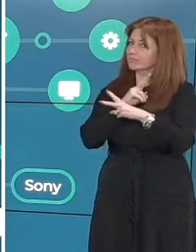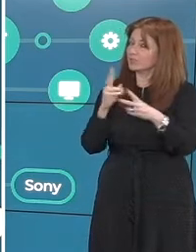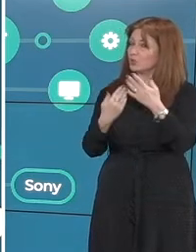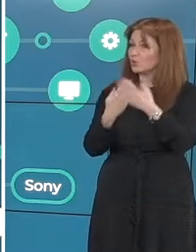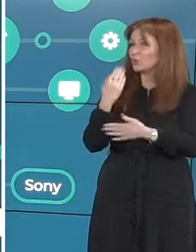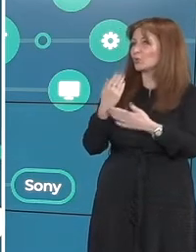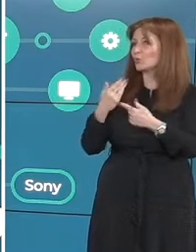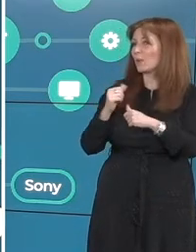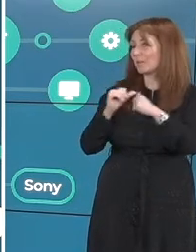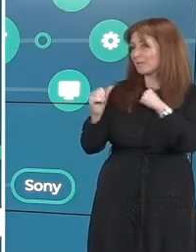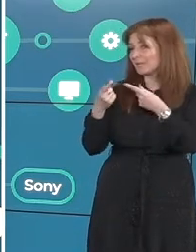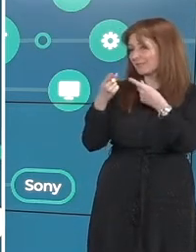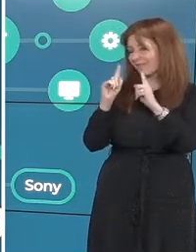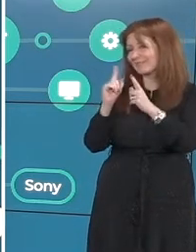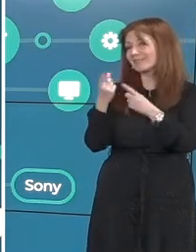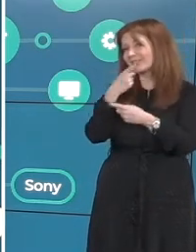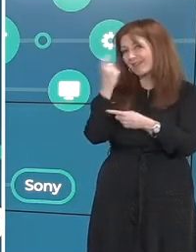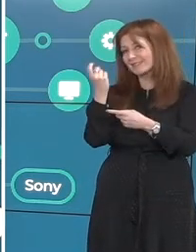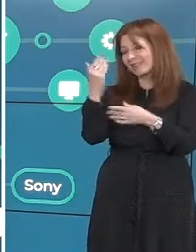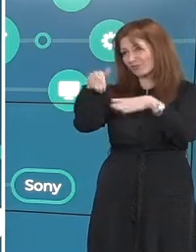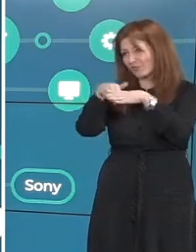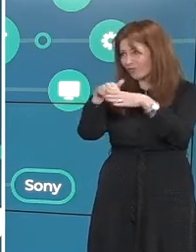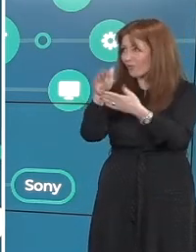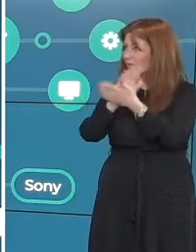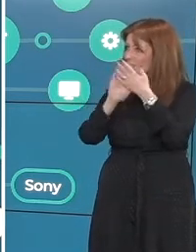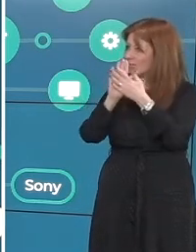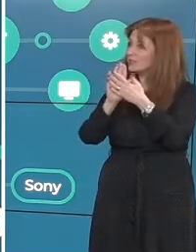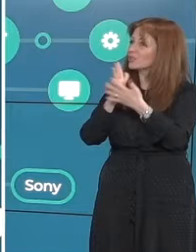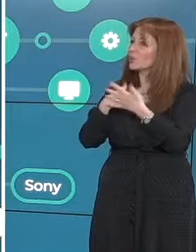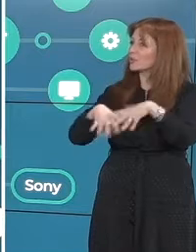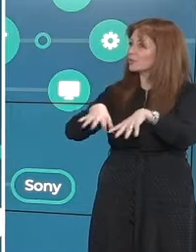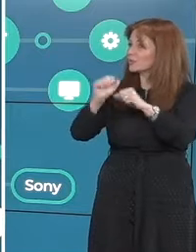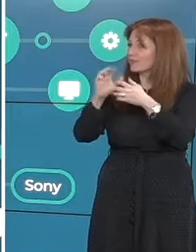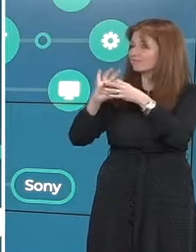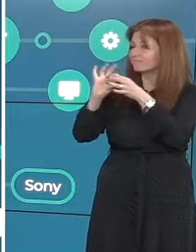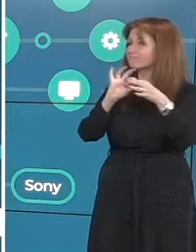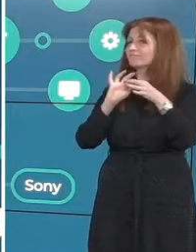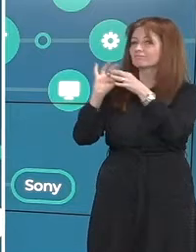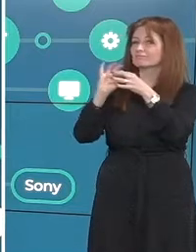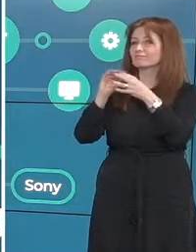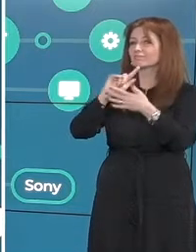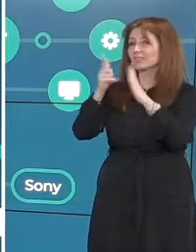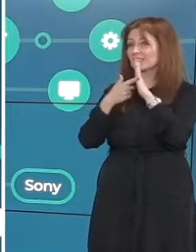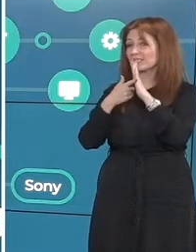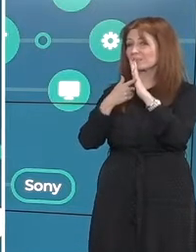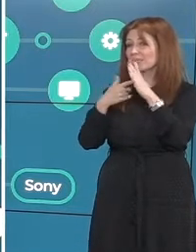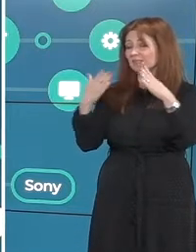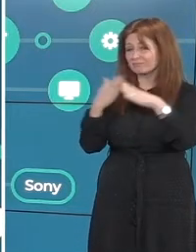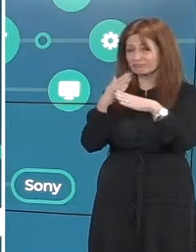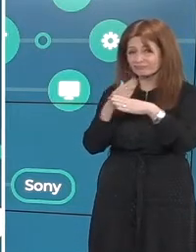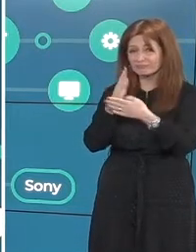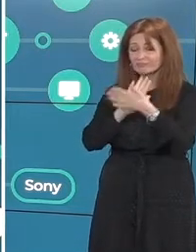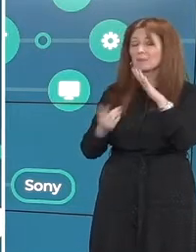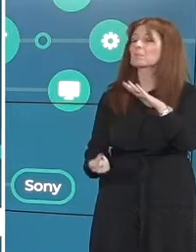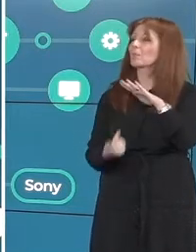who understand, buy in, support, sponsor, resource up some of the disability efforts is really key. But let's be clear too, we need